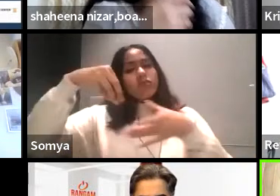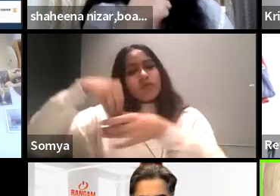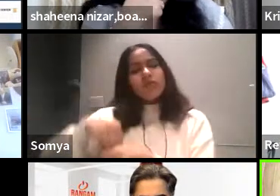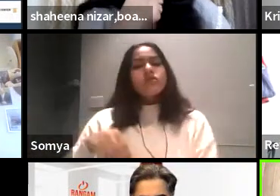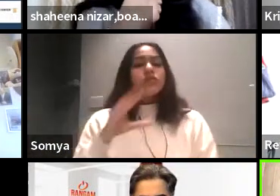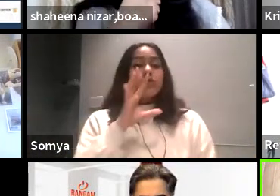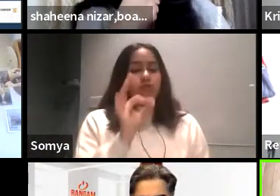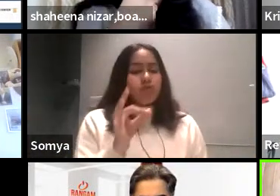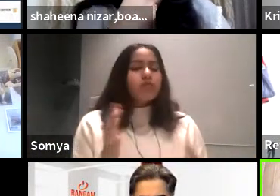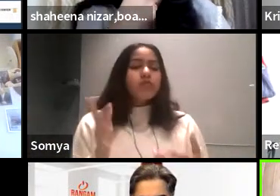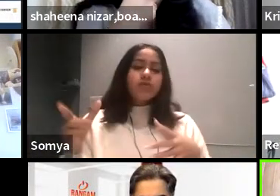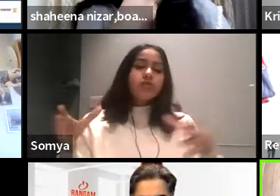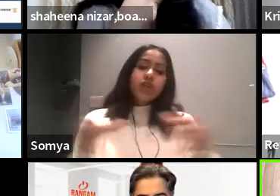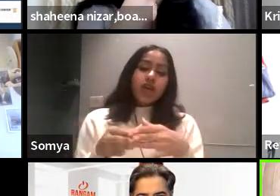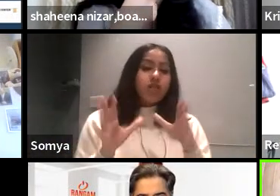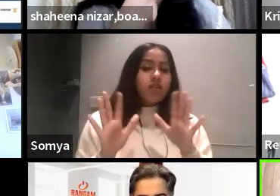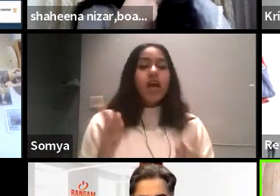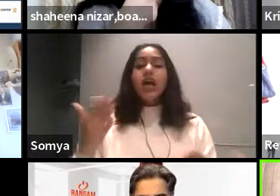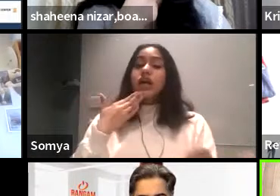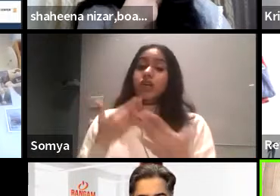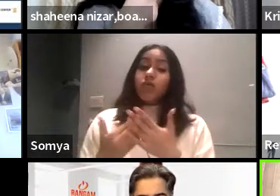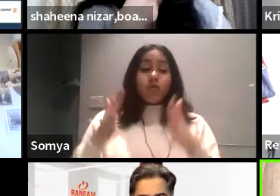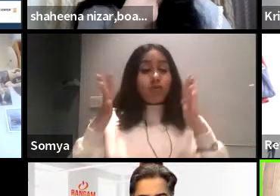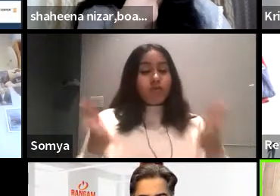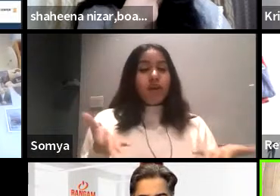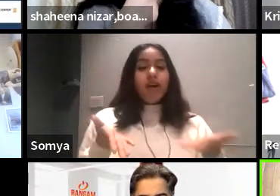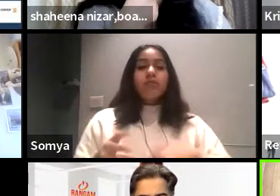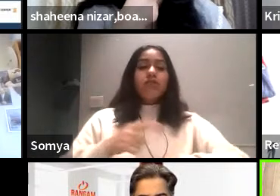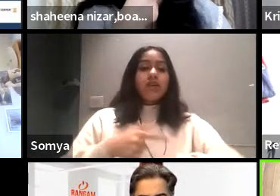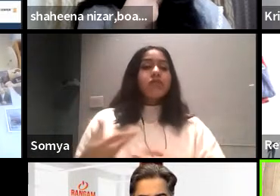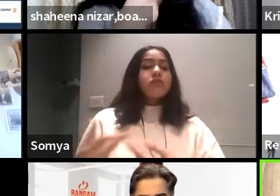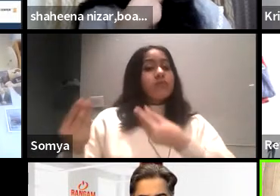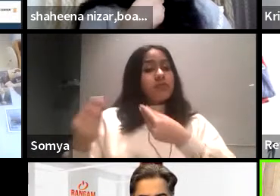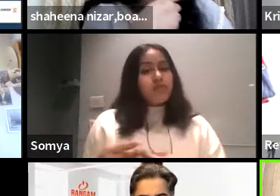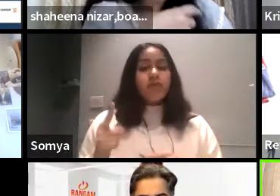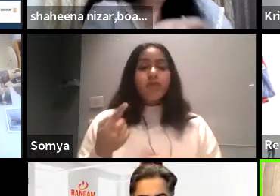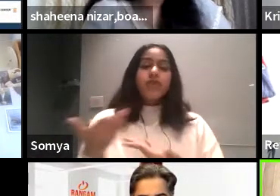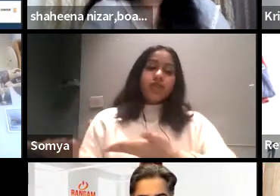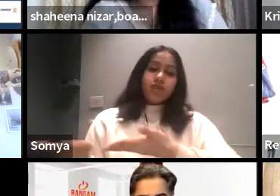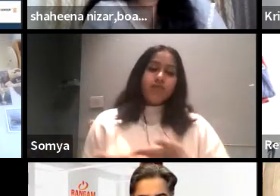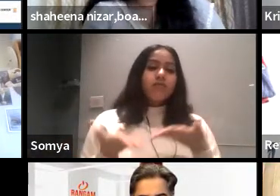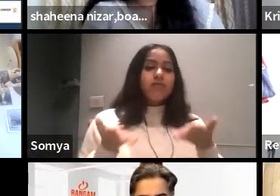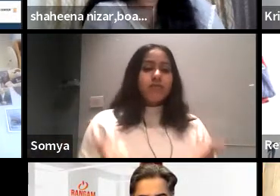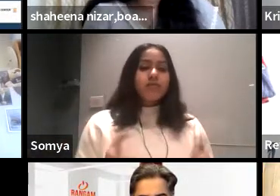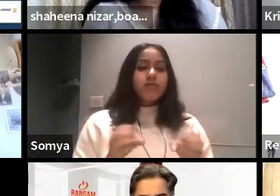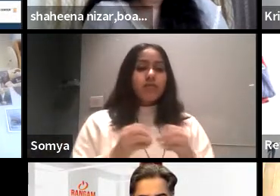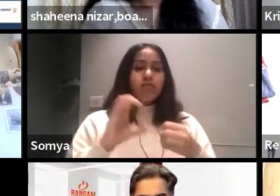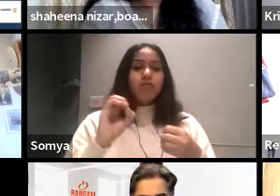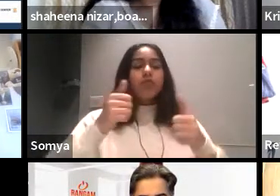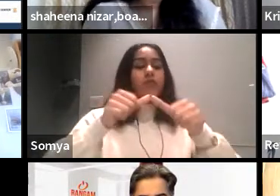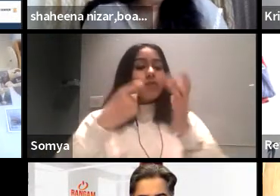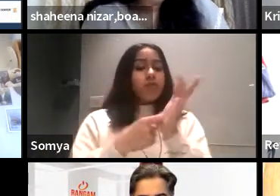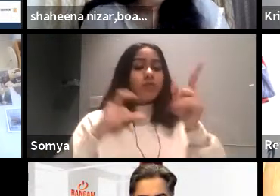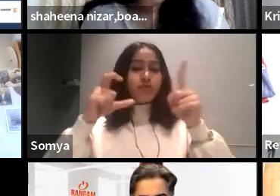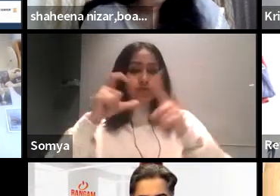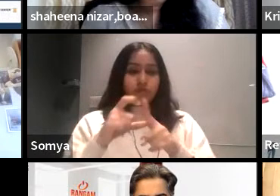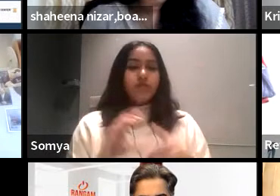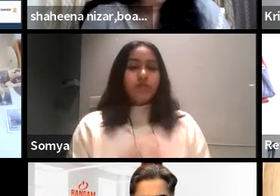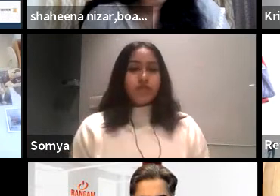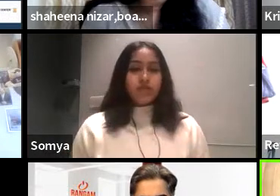and society. So thank you, Diane, for sparing time, and welcome on board. The second